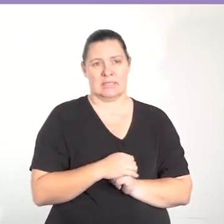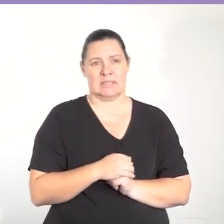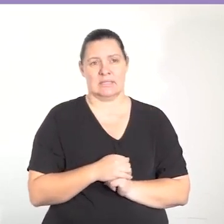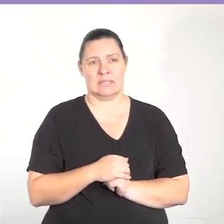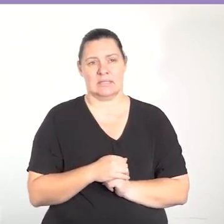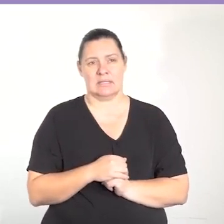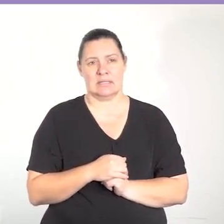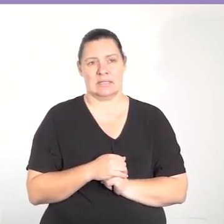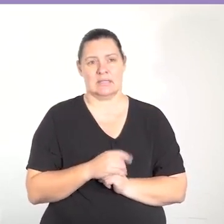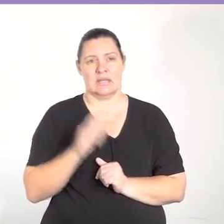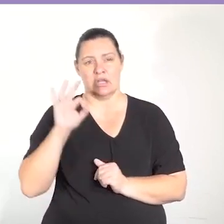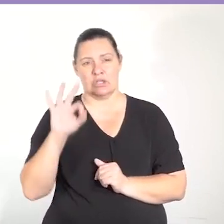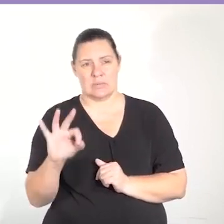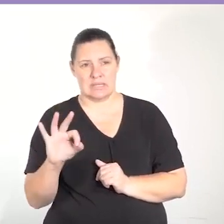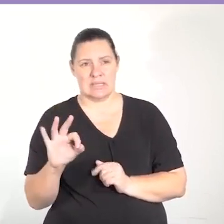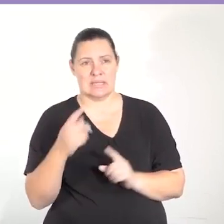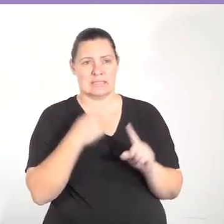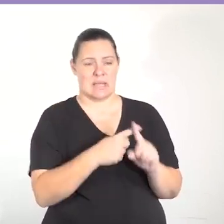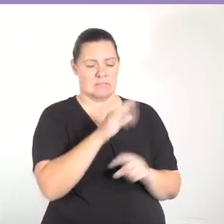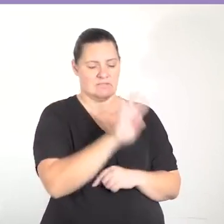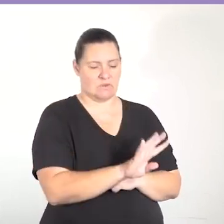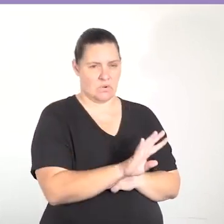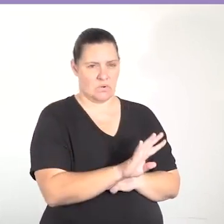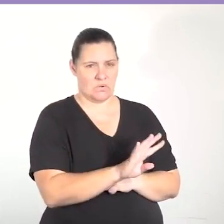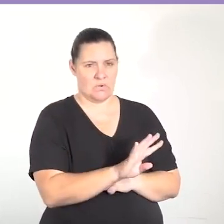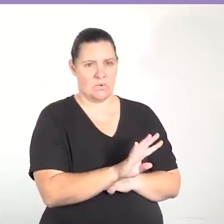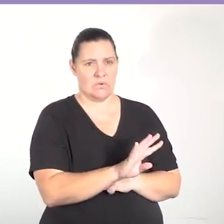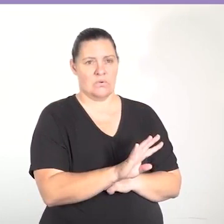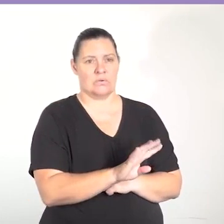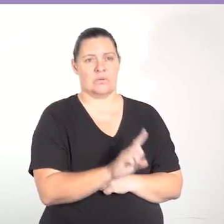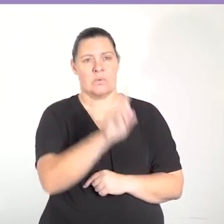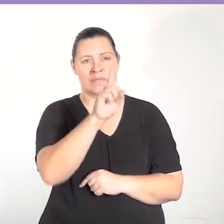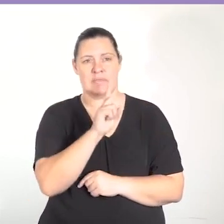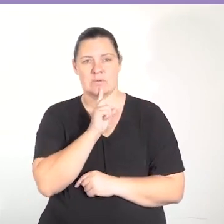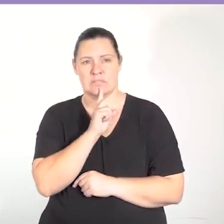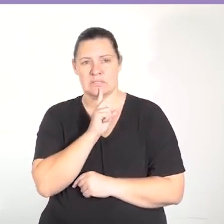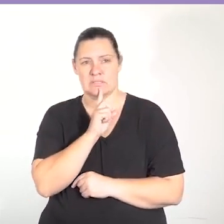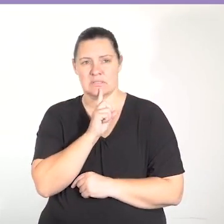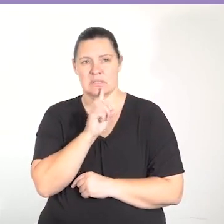the hundreds column. Then 300 multiplied by 4 gives me